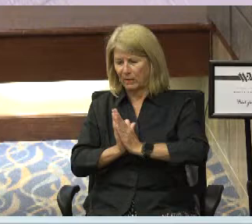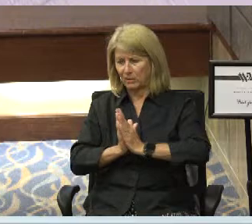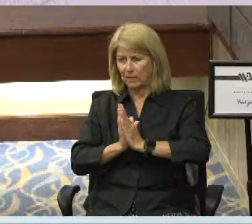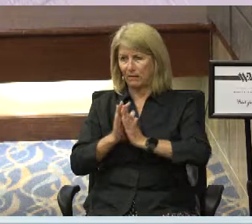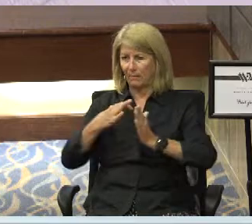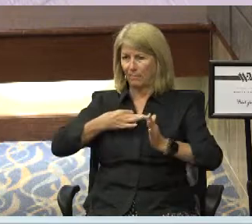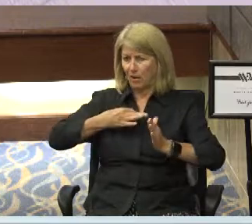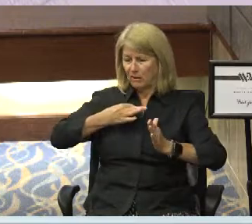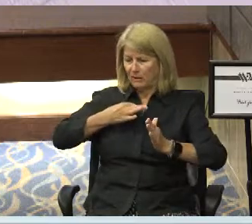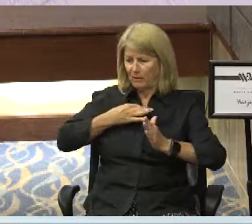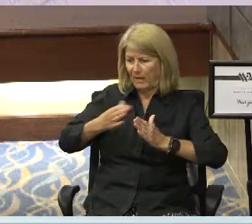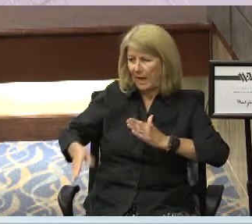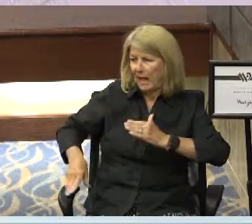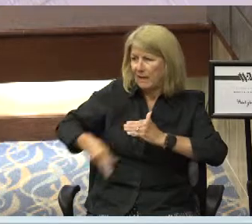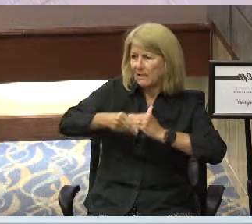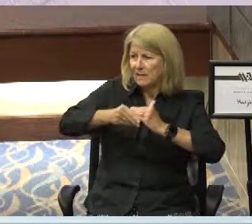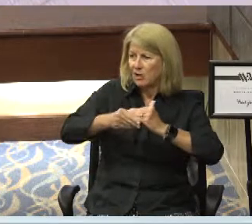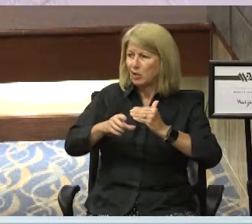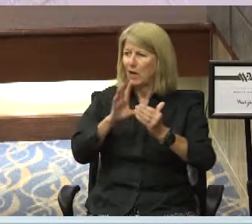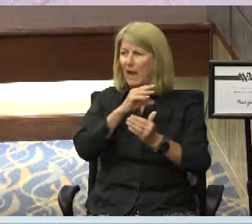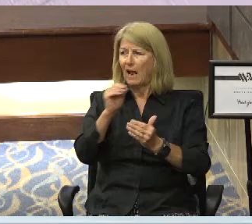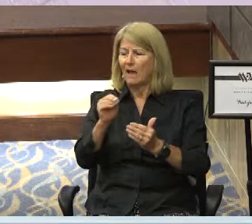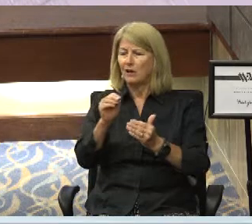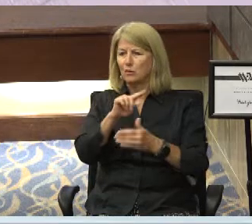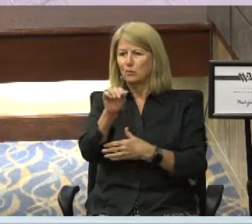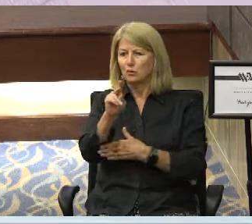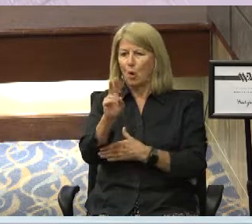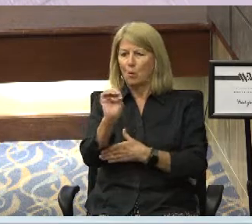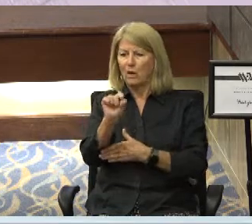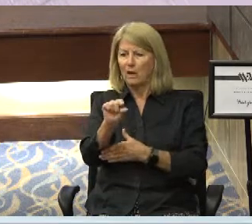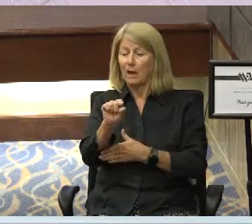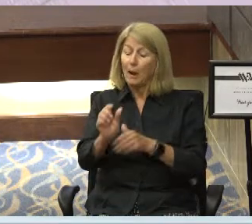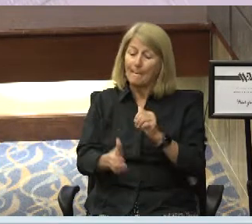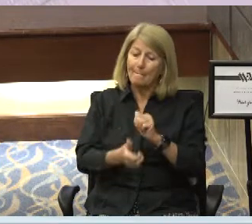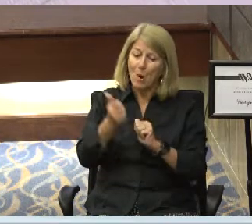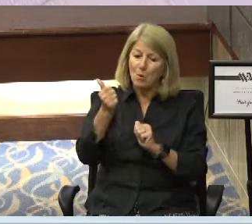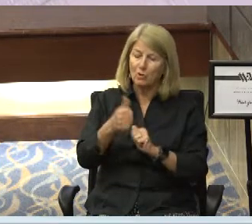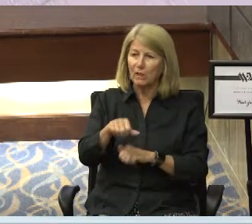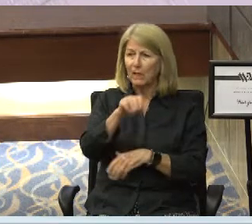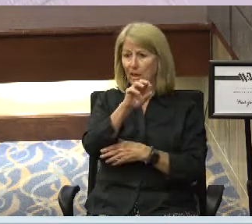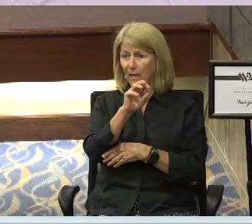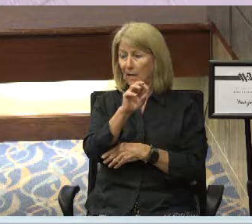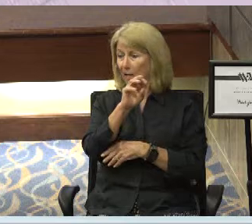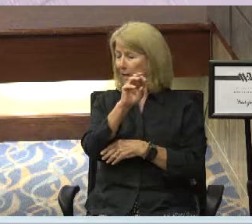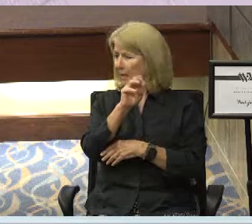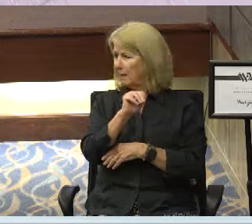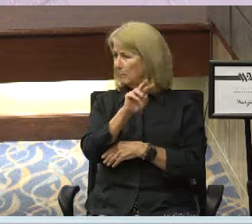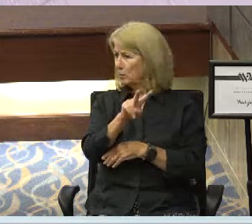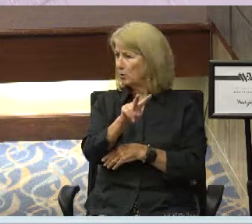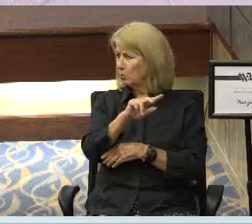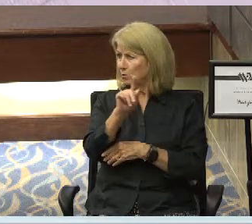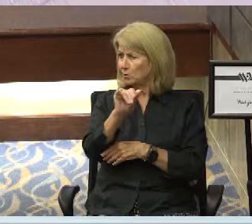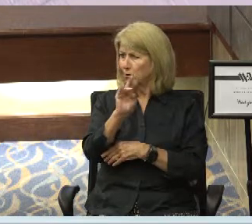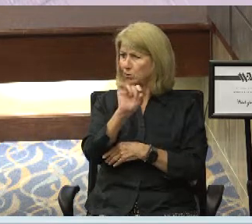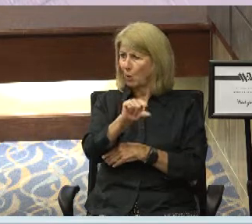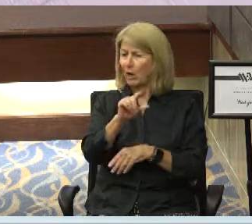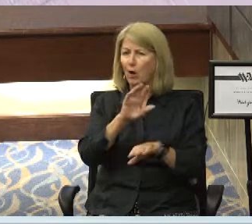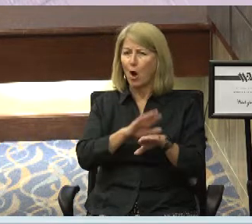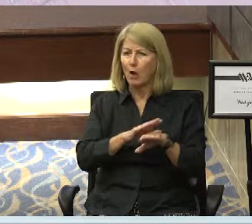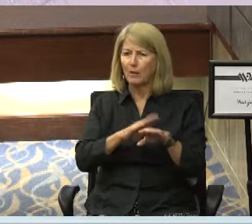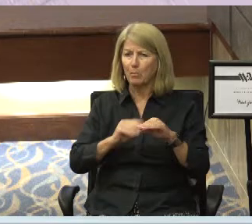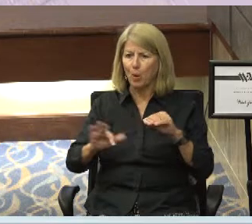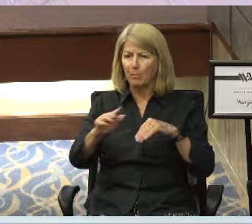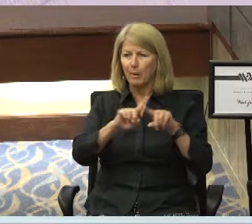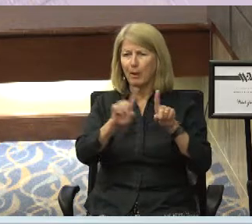voluntary annexation and then zoning of mostly M2 zoning on the property, but about